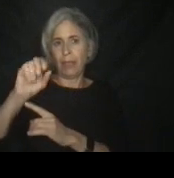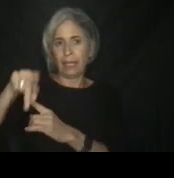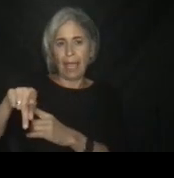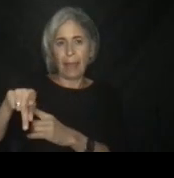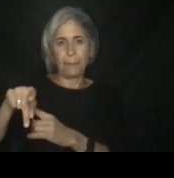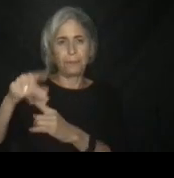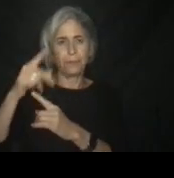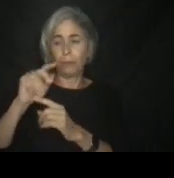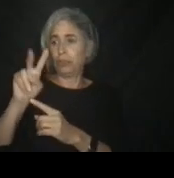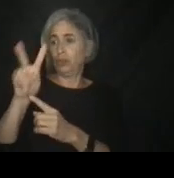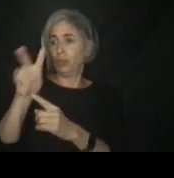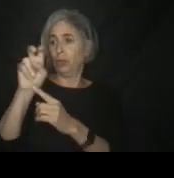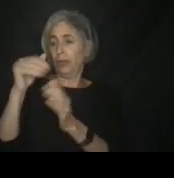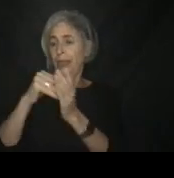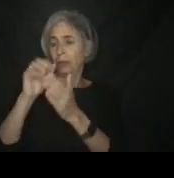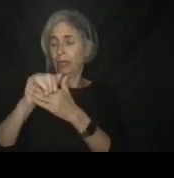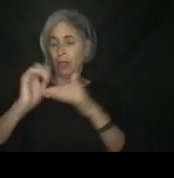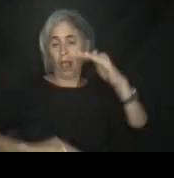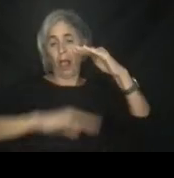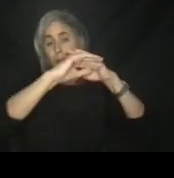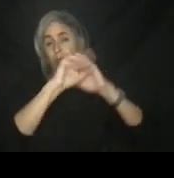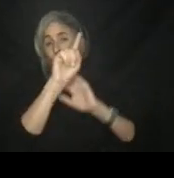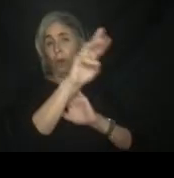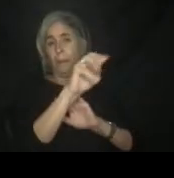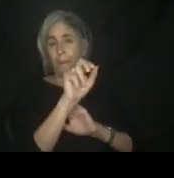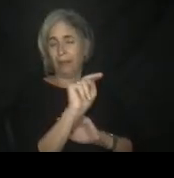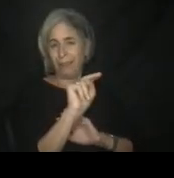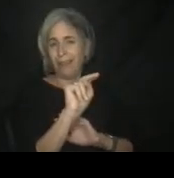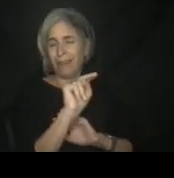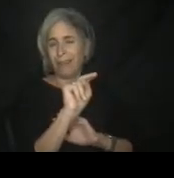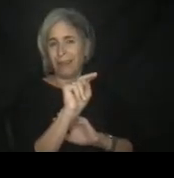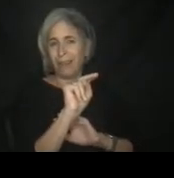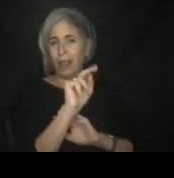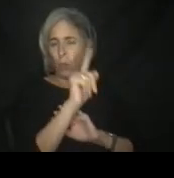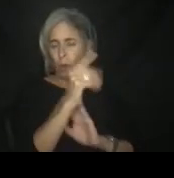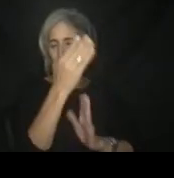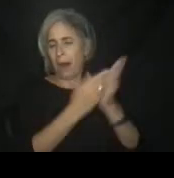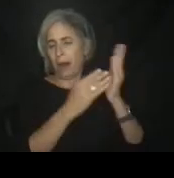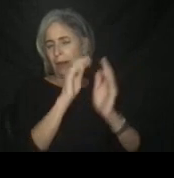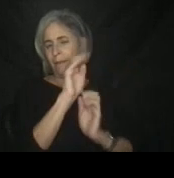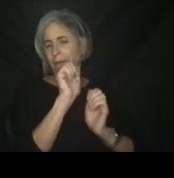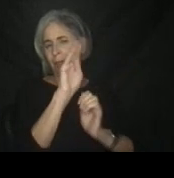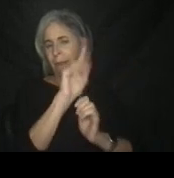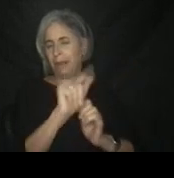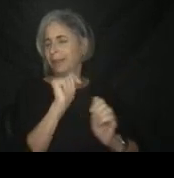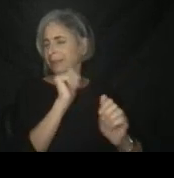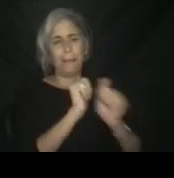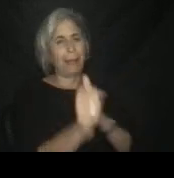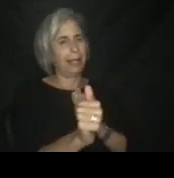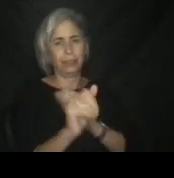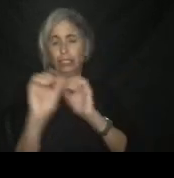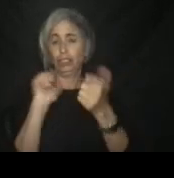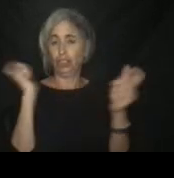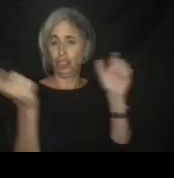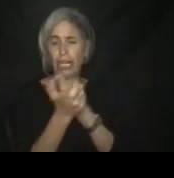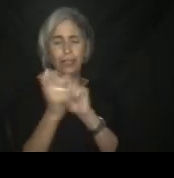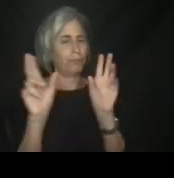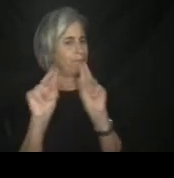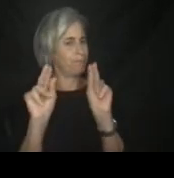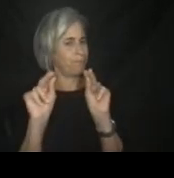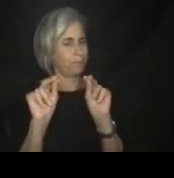from $200,000 to up to $1 million during one version of the bill. That did not pass. So no change on that this year.